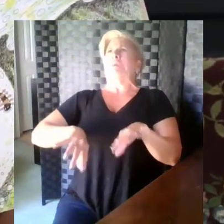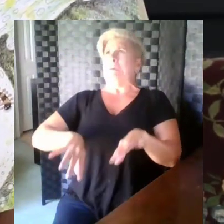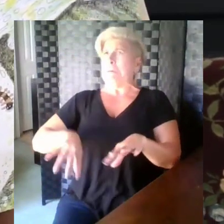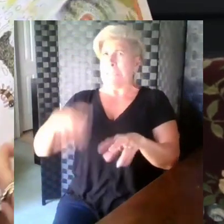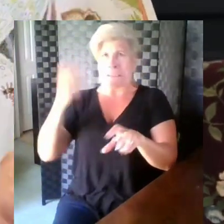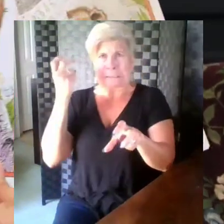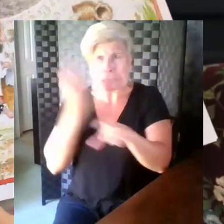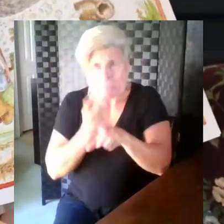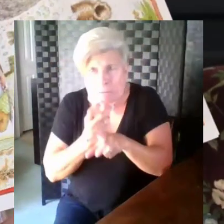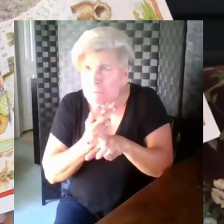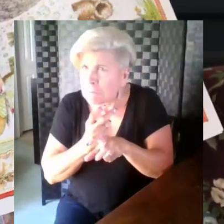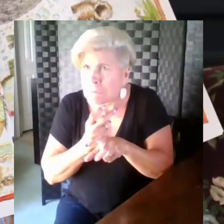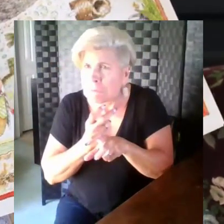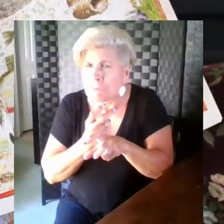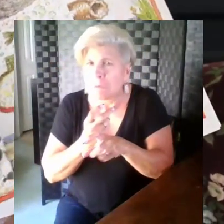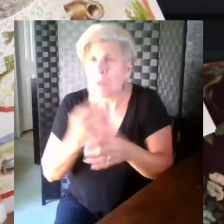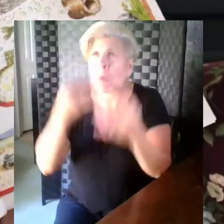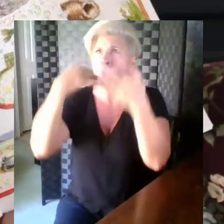hassle